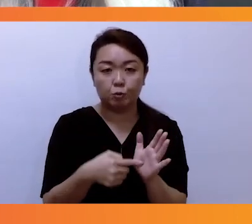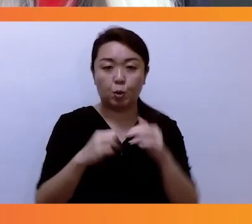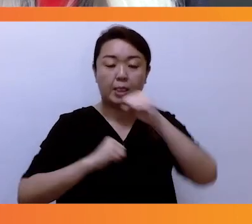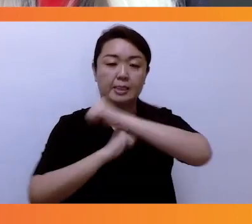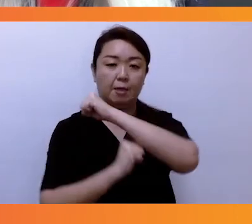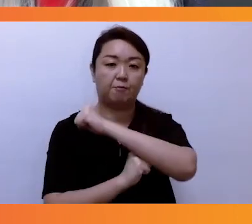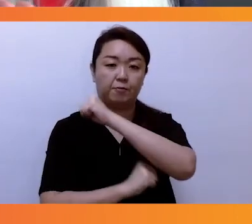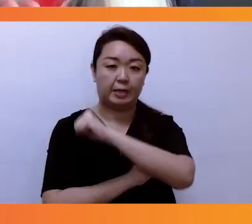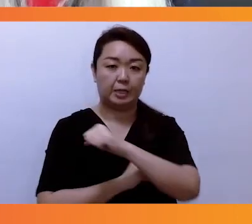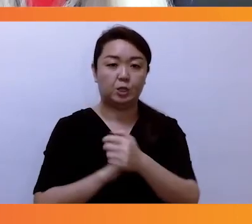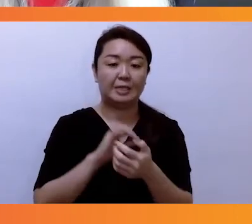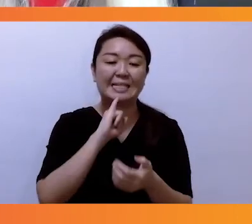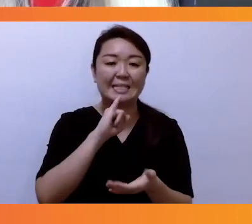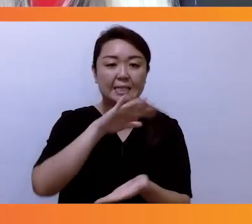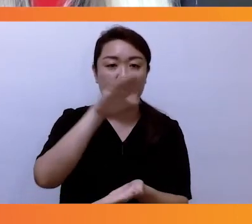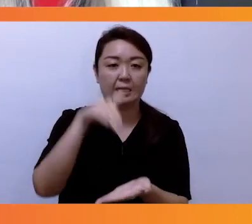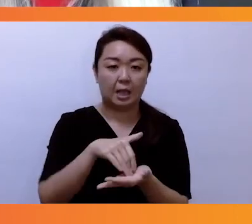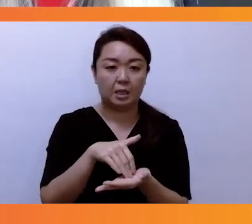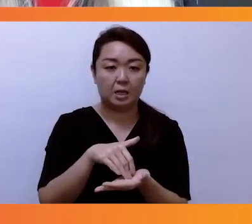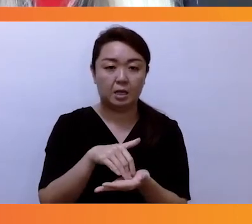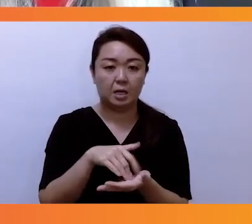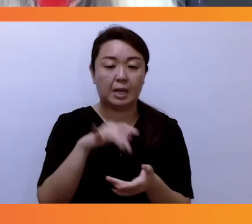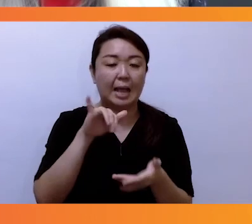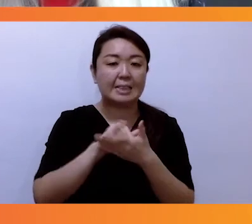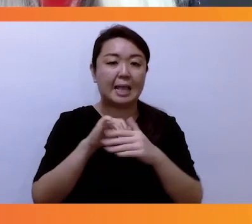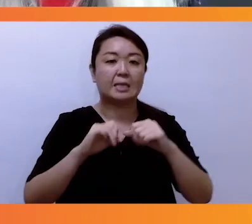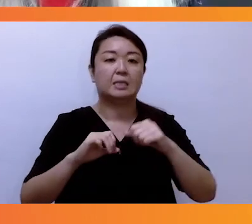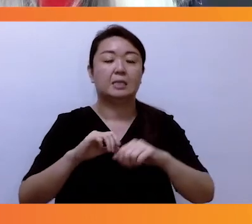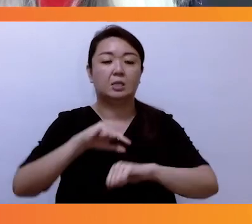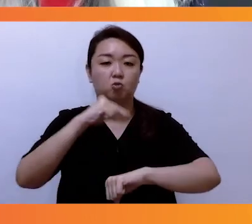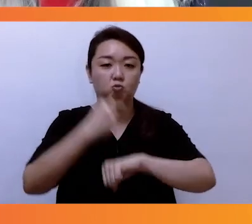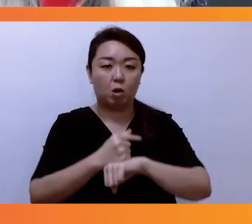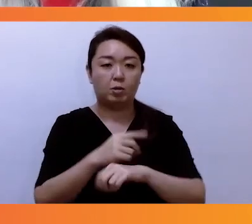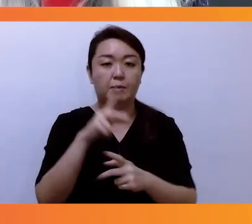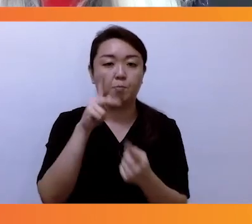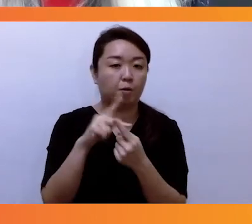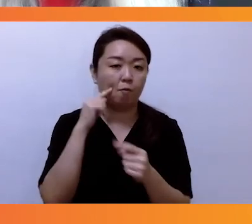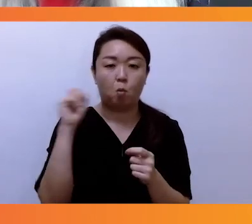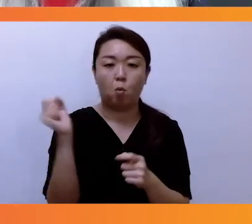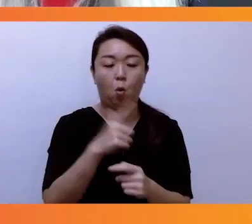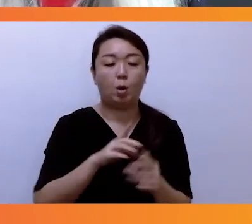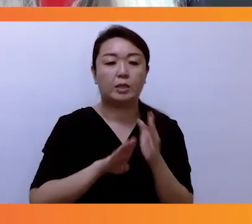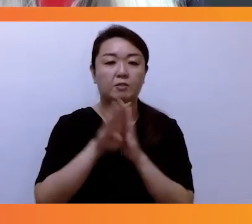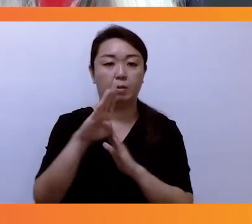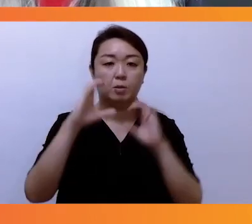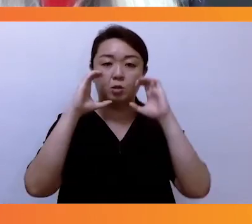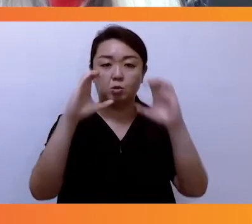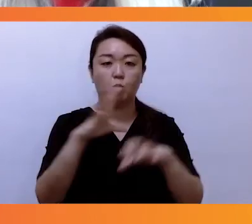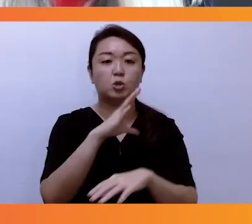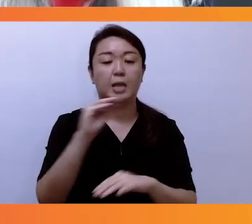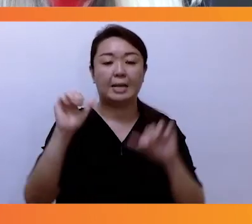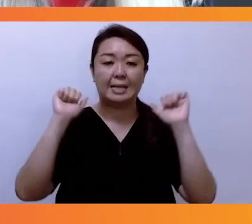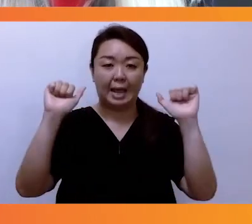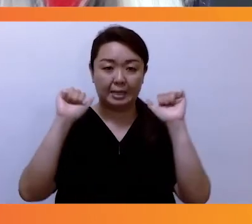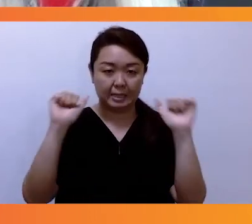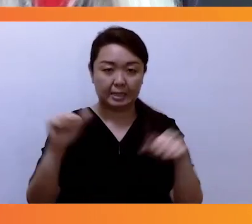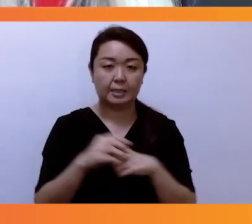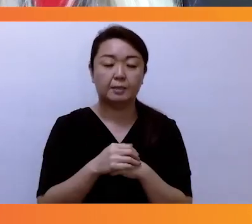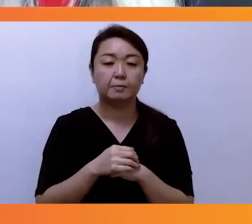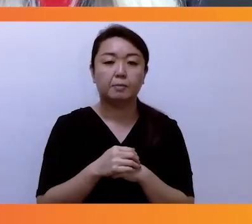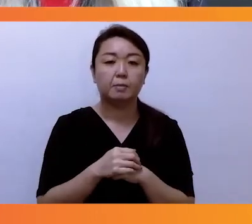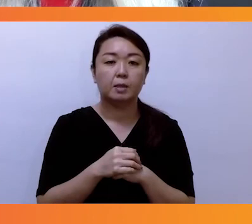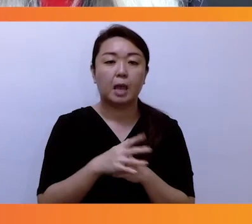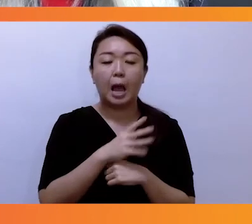you the foundation is the center. That's the grounding point for all development of coaches